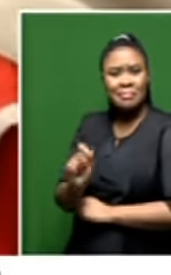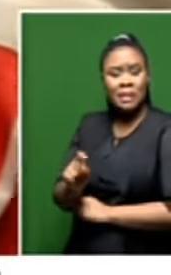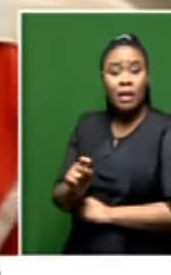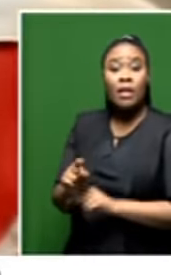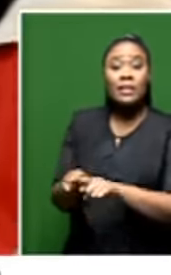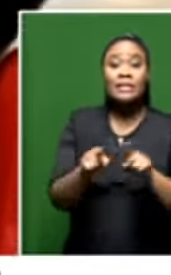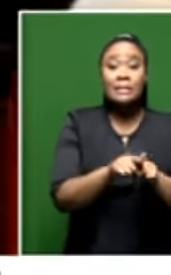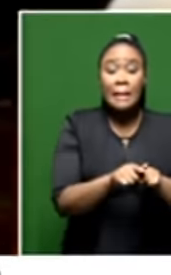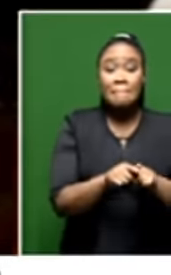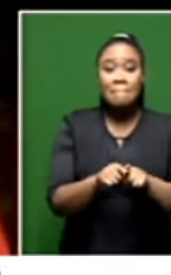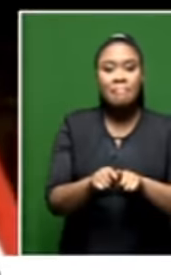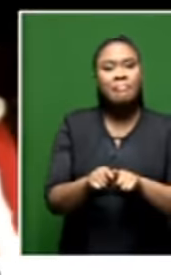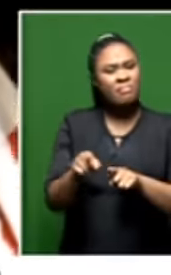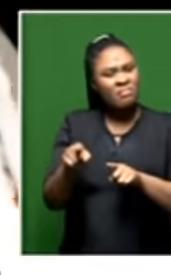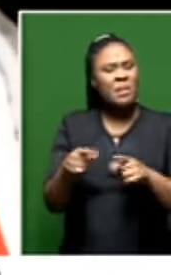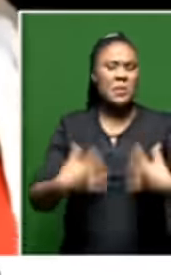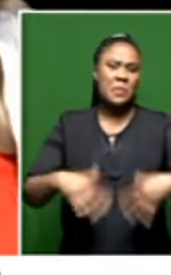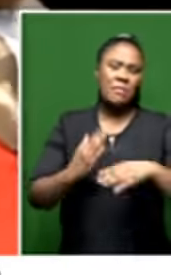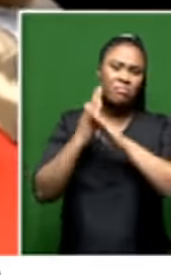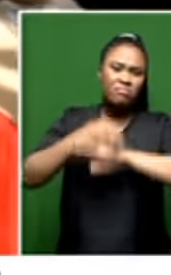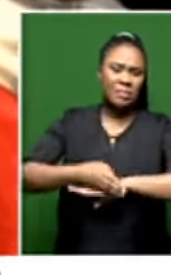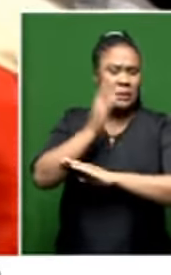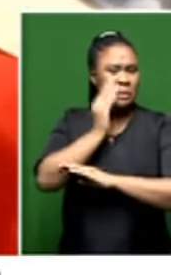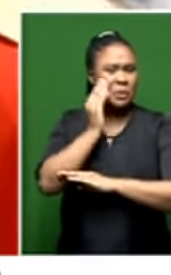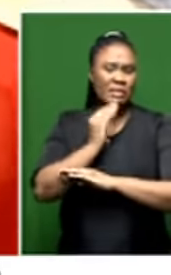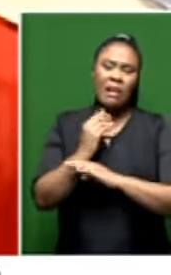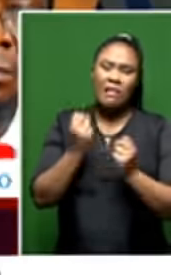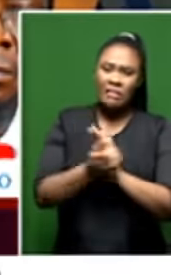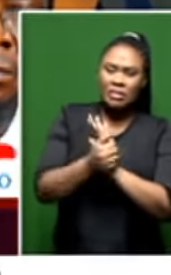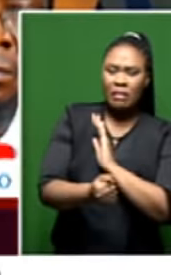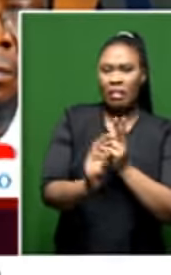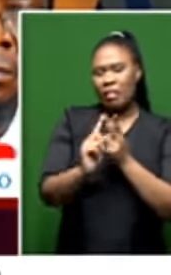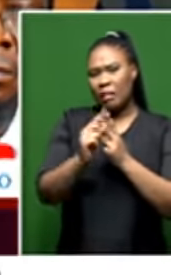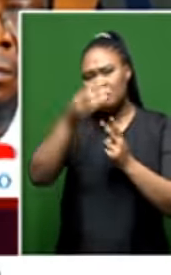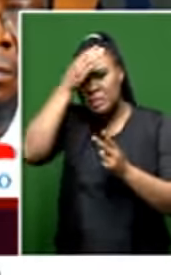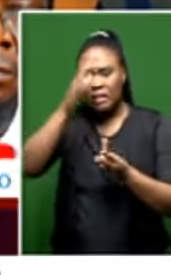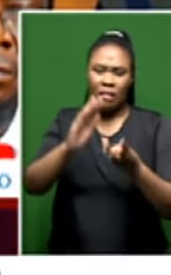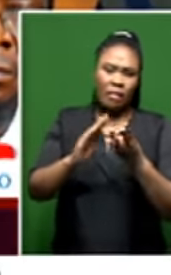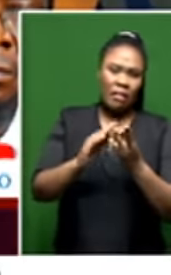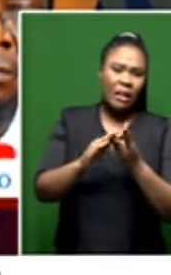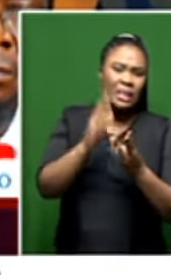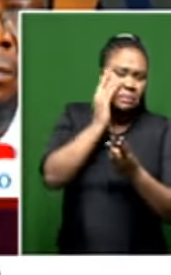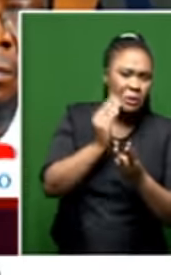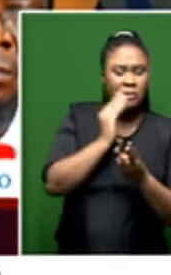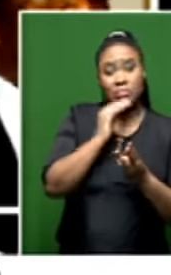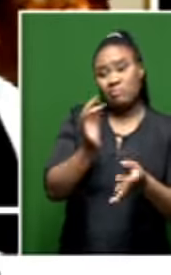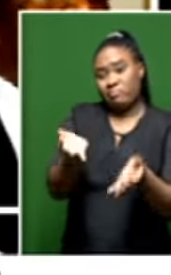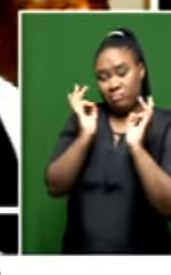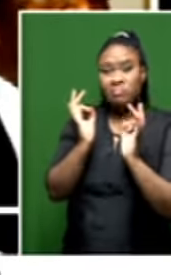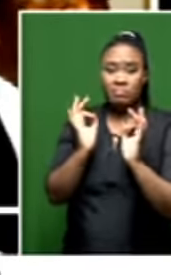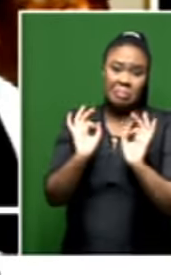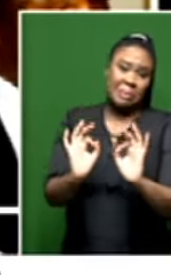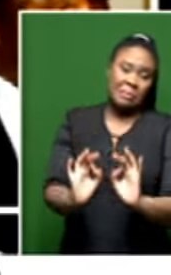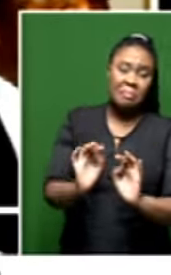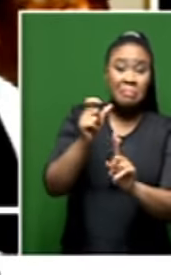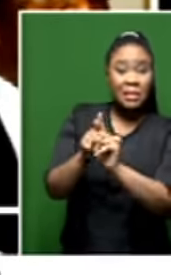of being an appellate court judge. So I think he's a well-rounded and very serious contender in this process for sure.